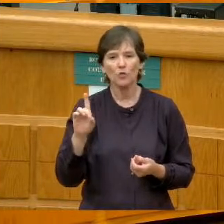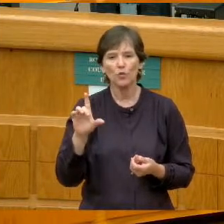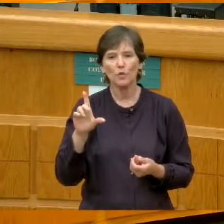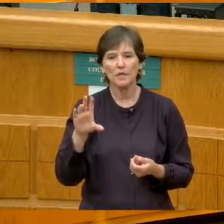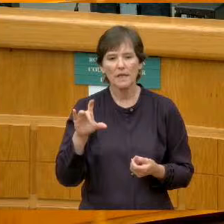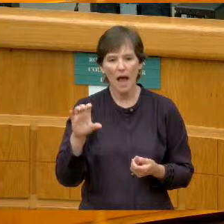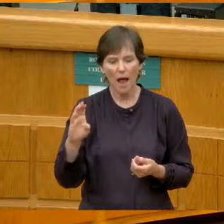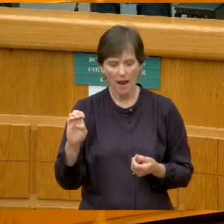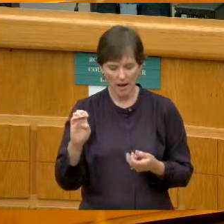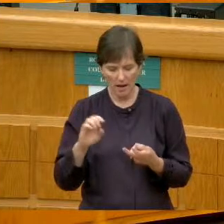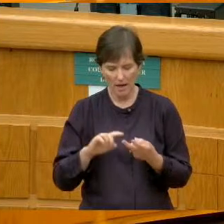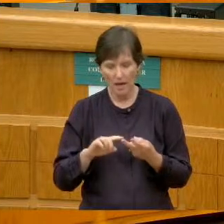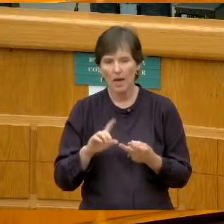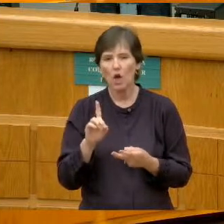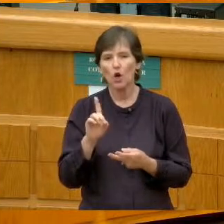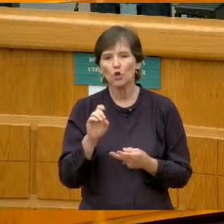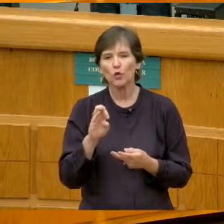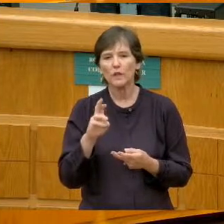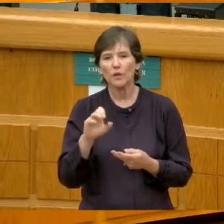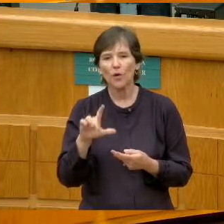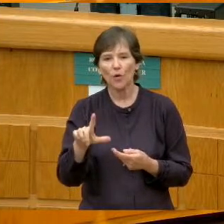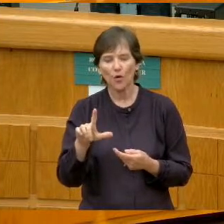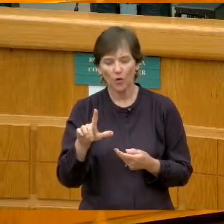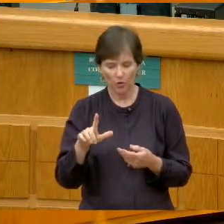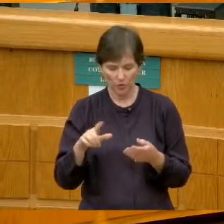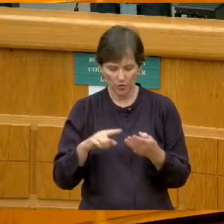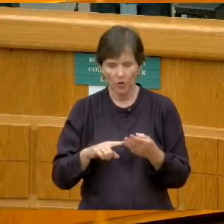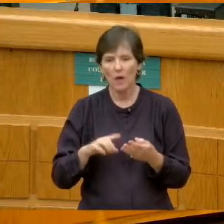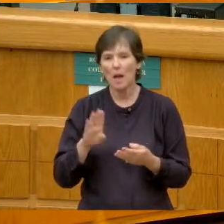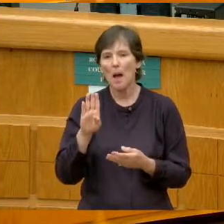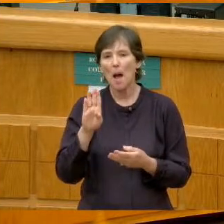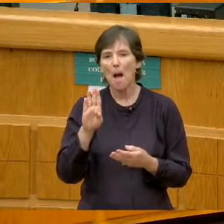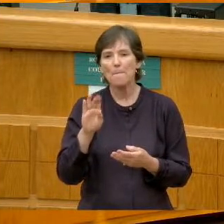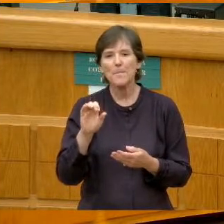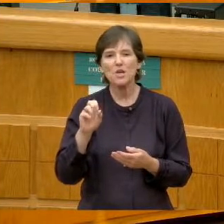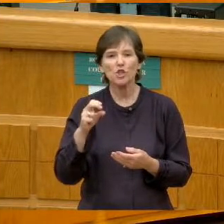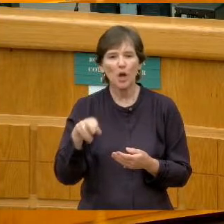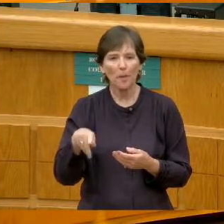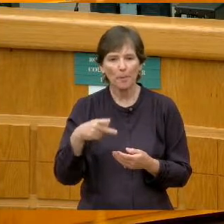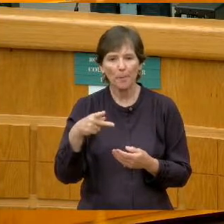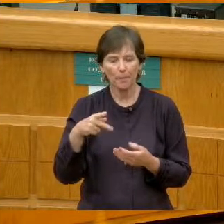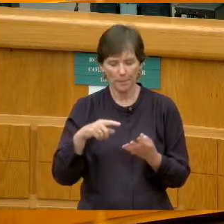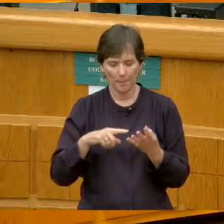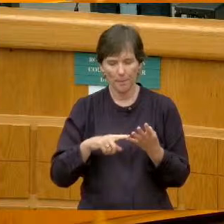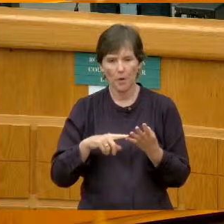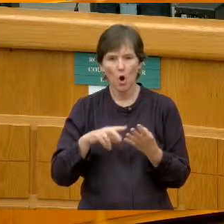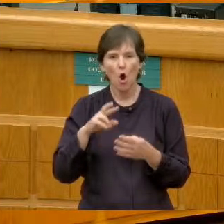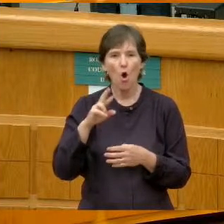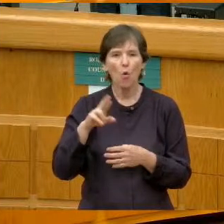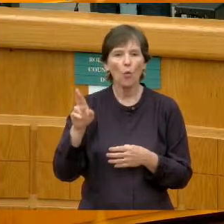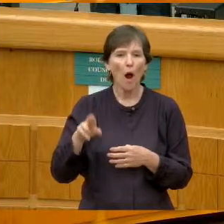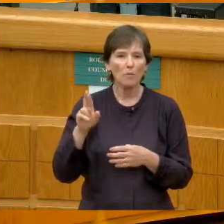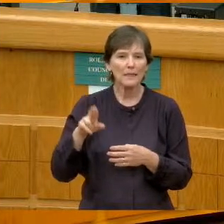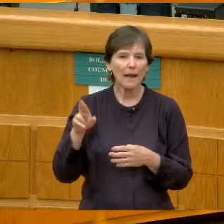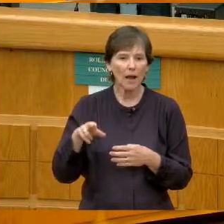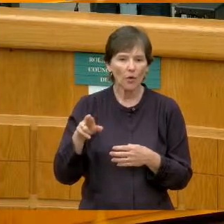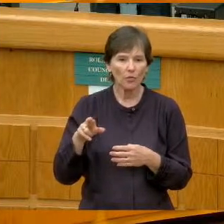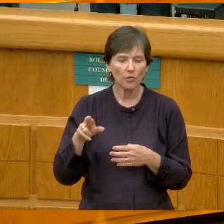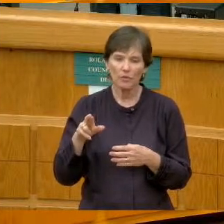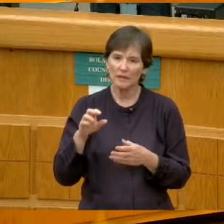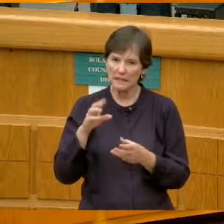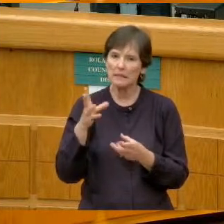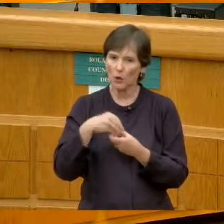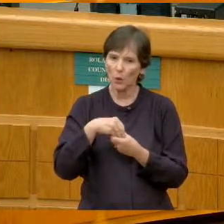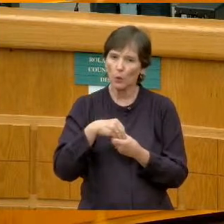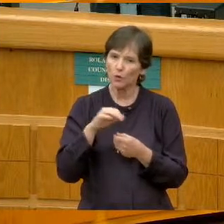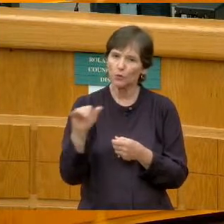Driscoll ISD, Bishop, Robstown ISD, that's in the order for no class instruction until after Labor